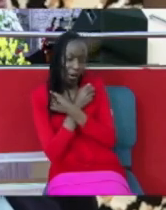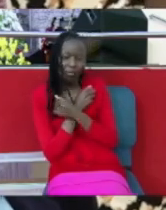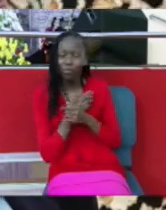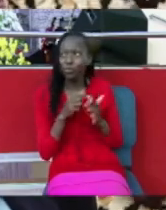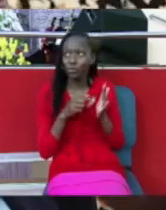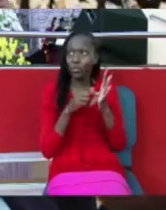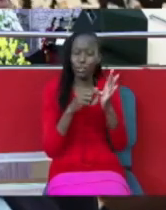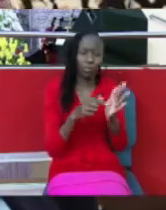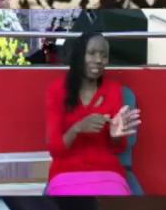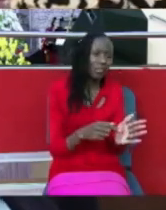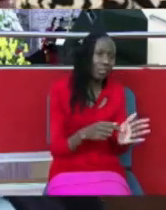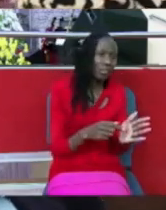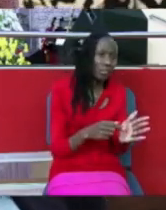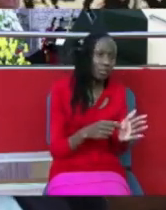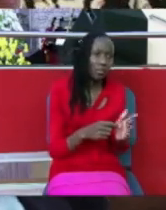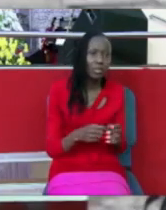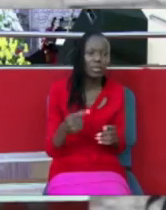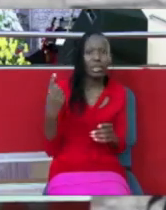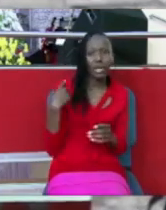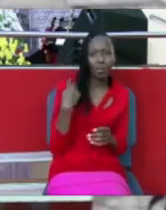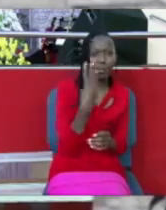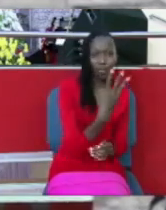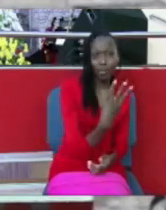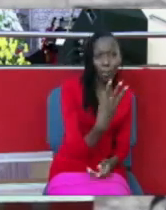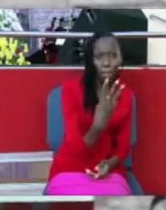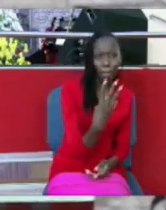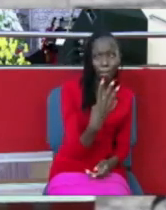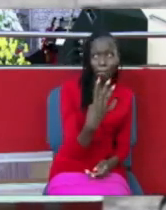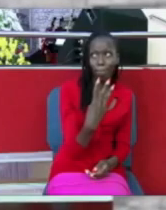udhihirisho. Step number 3. Hatua ya 3.